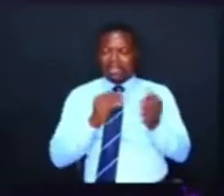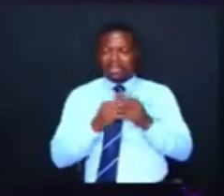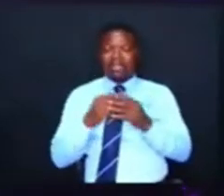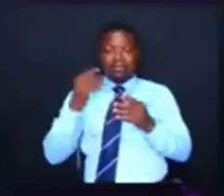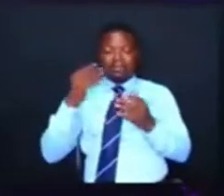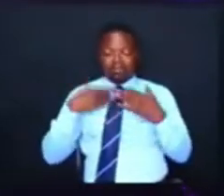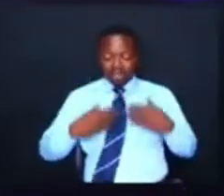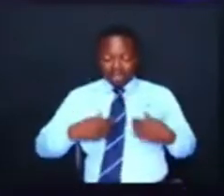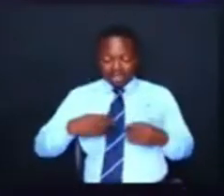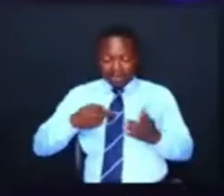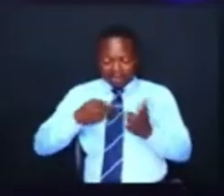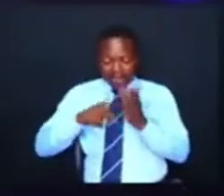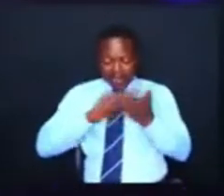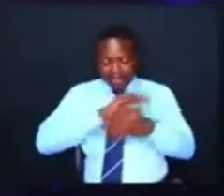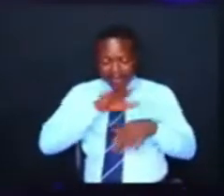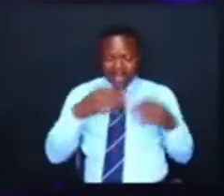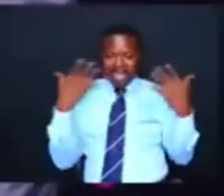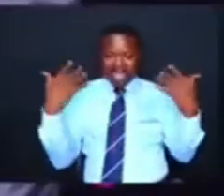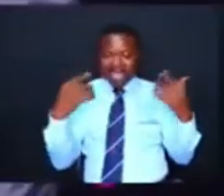Soon